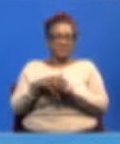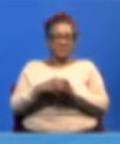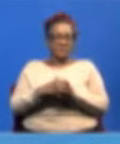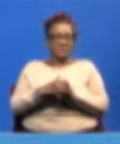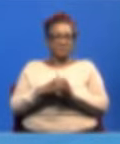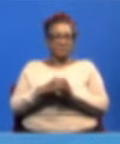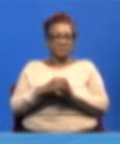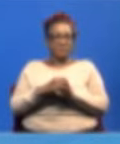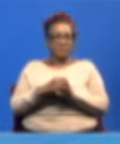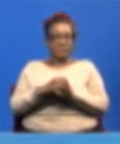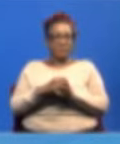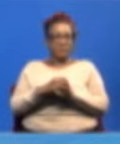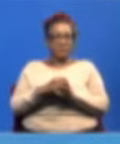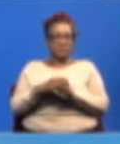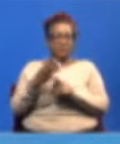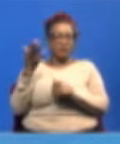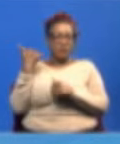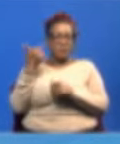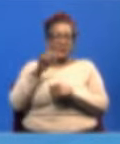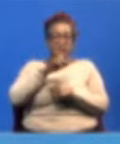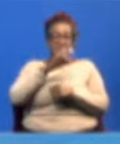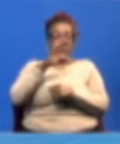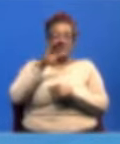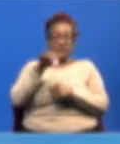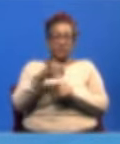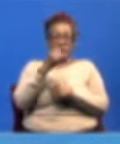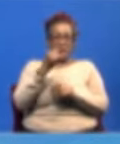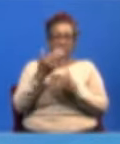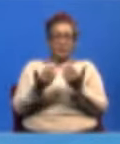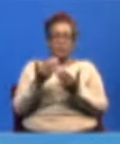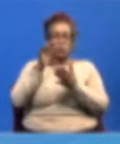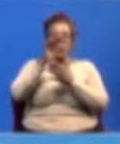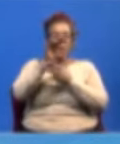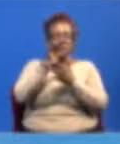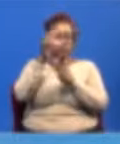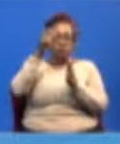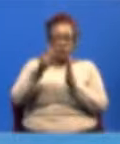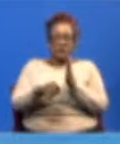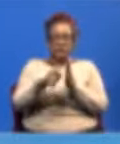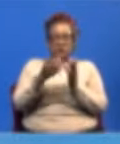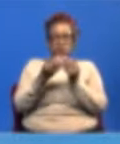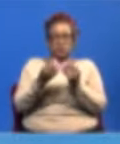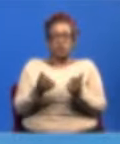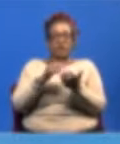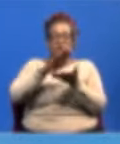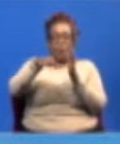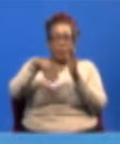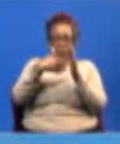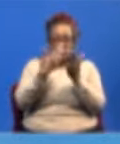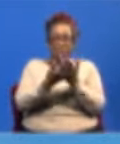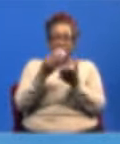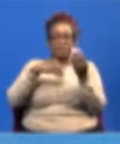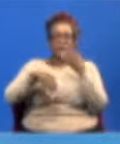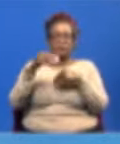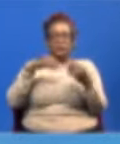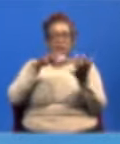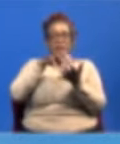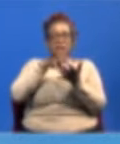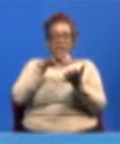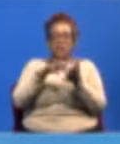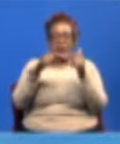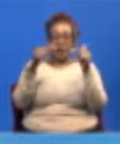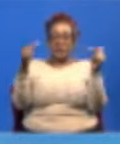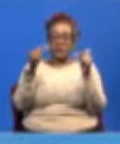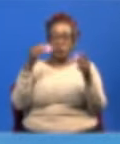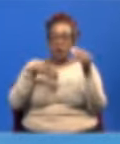Former Chief Justice David Maraga has urged the judiciary to handle all corruption-related cases at the High Court's Anti-Corruption Division in order to